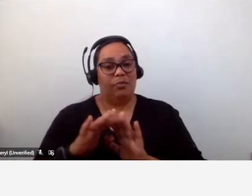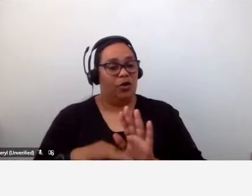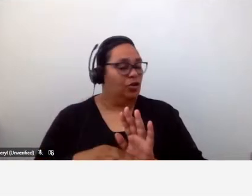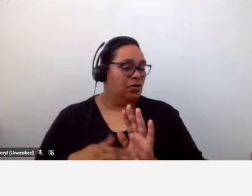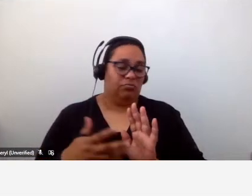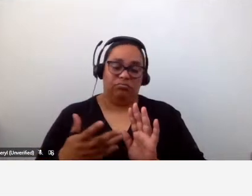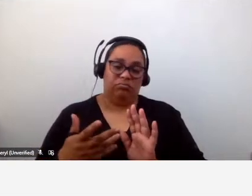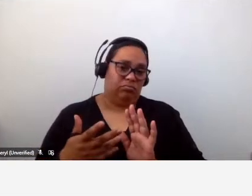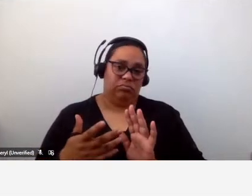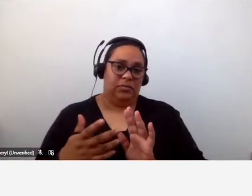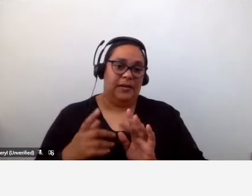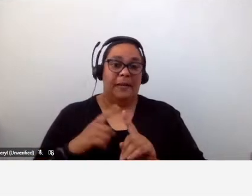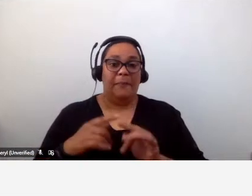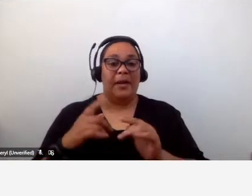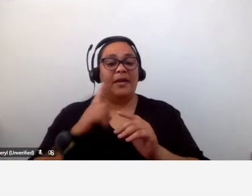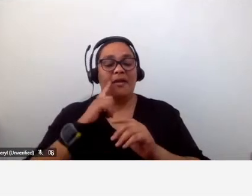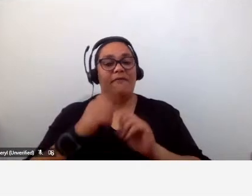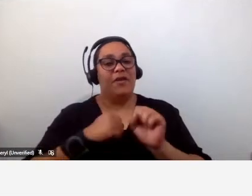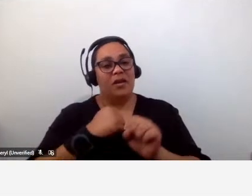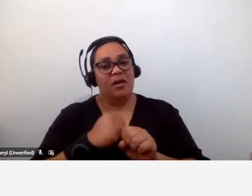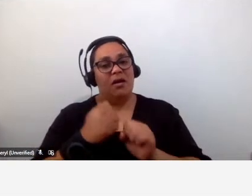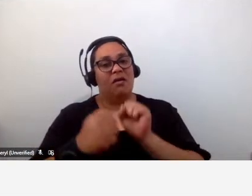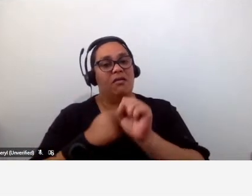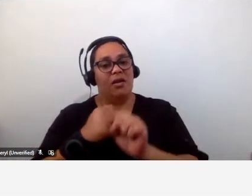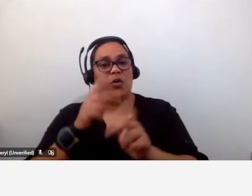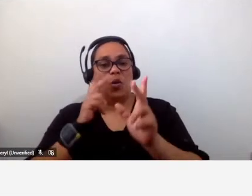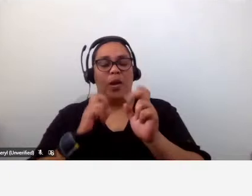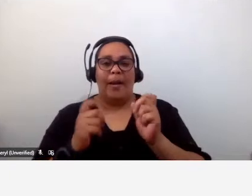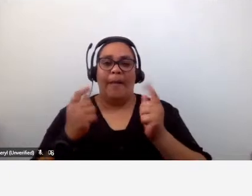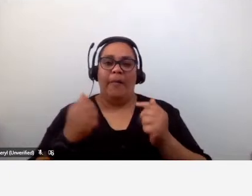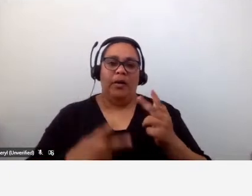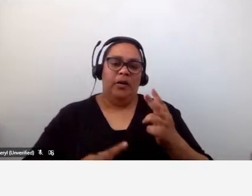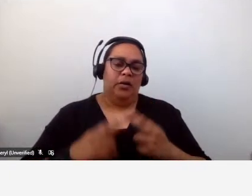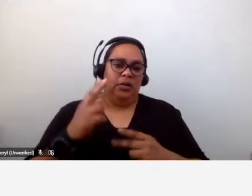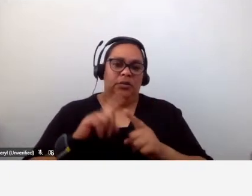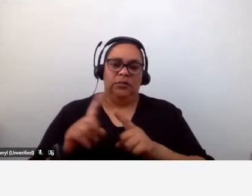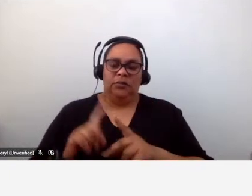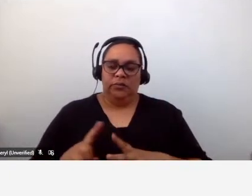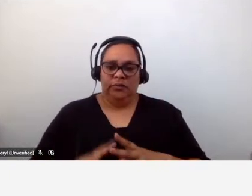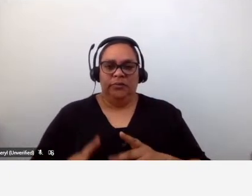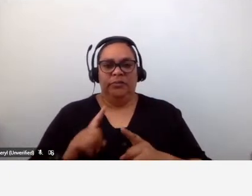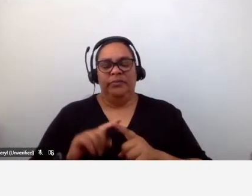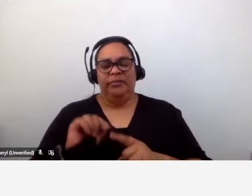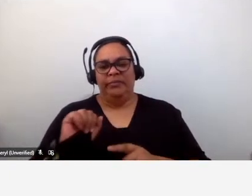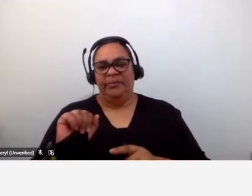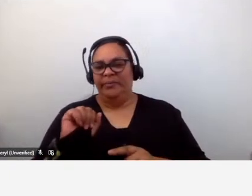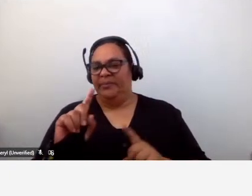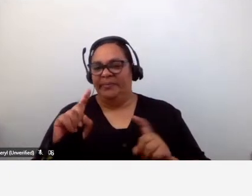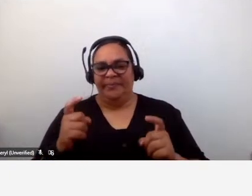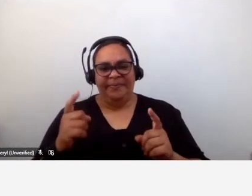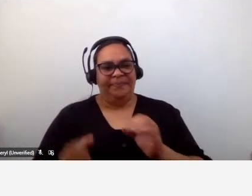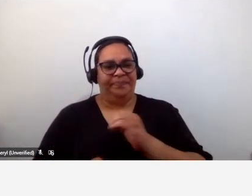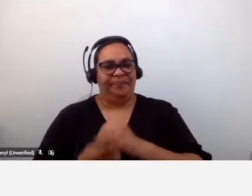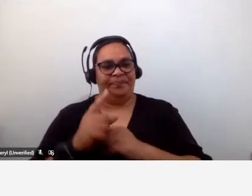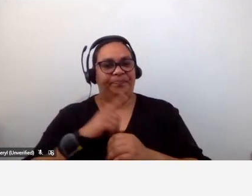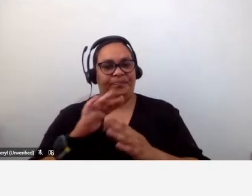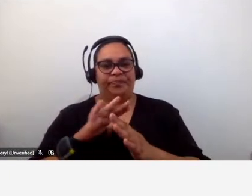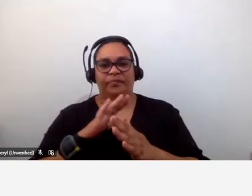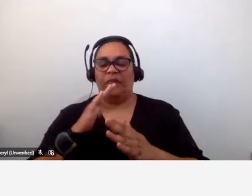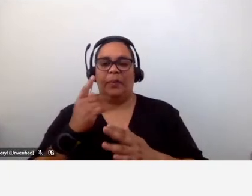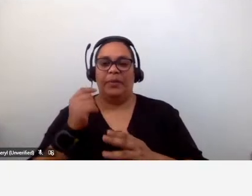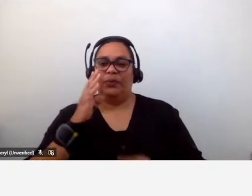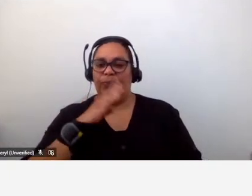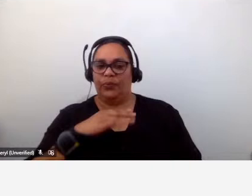programs. And year in and year out, we will hear of budget cuts and it cannot happen because there's no